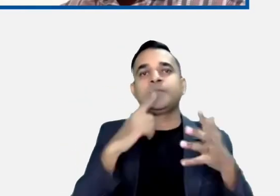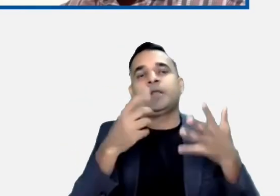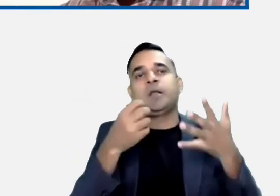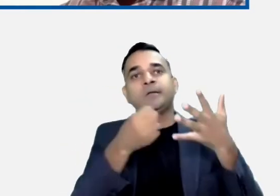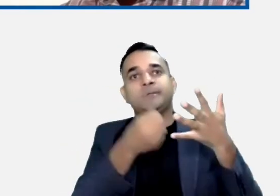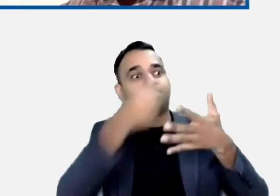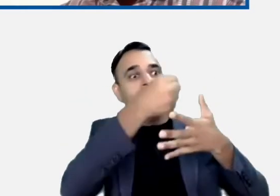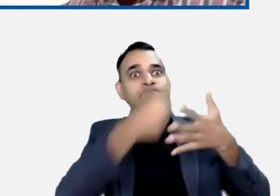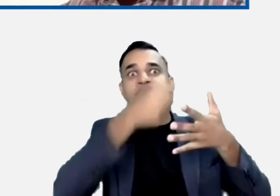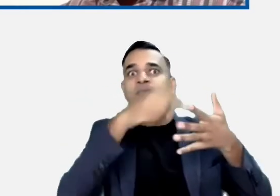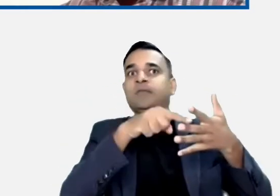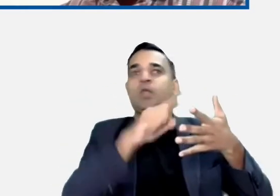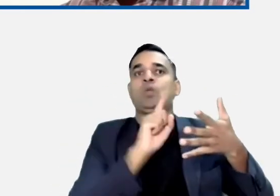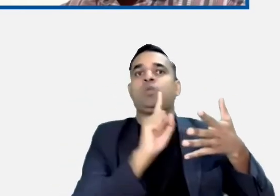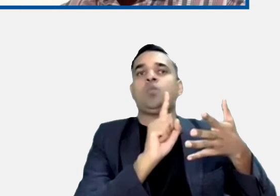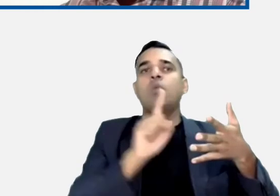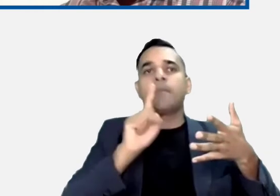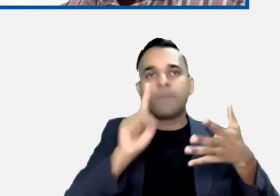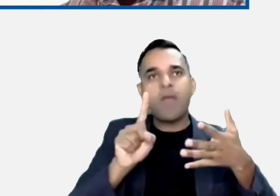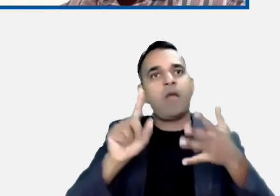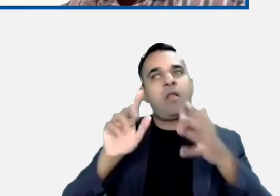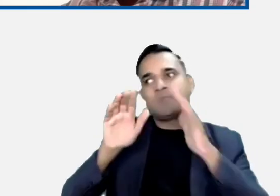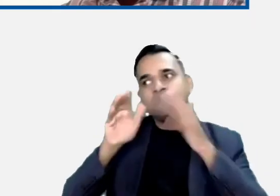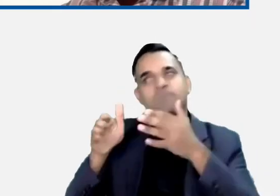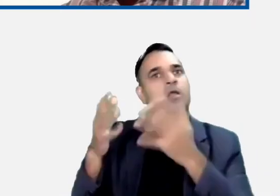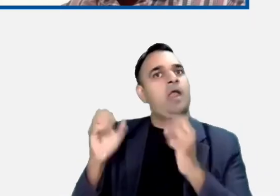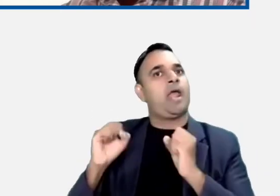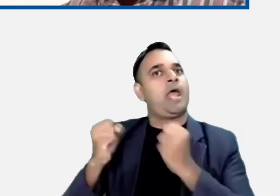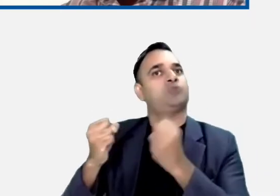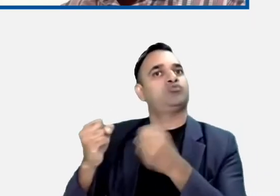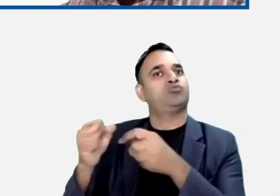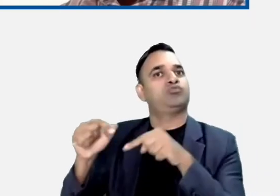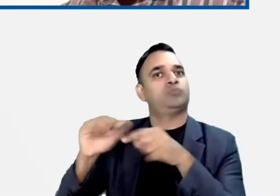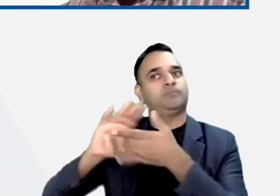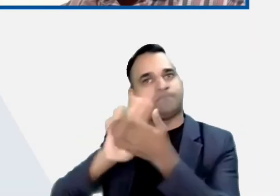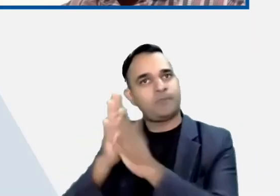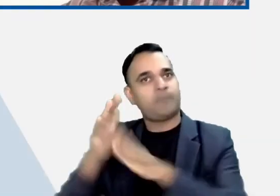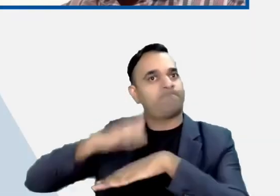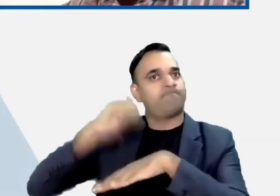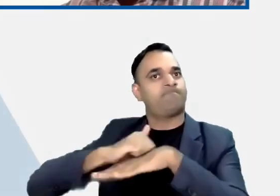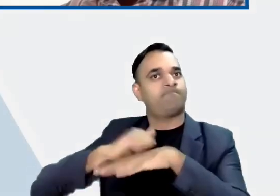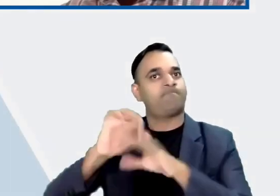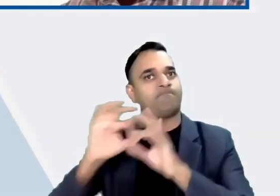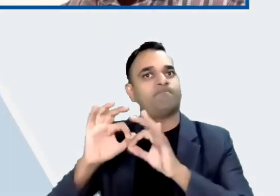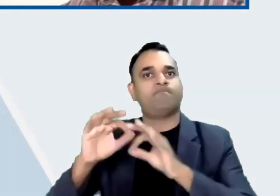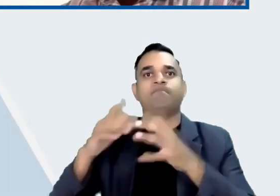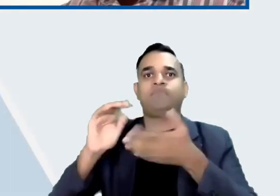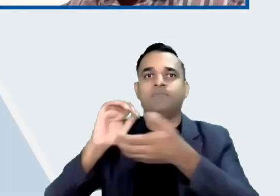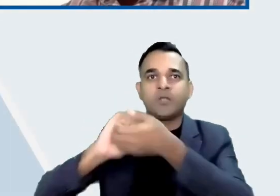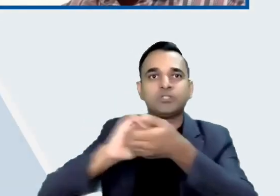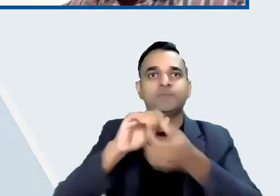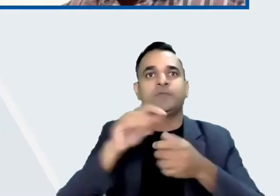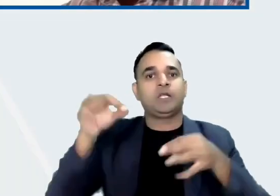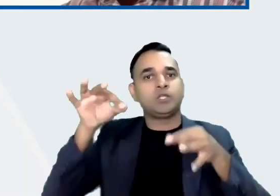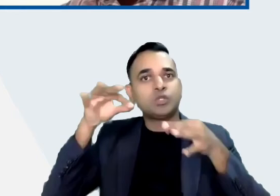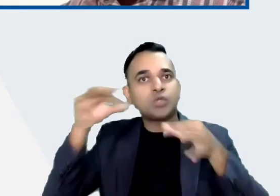take it forward. I was very impressed with the comprehensive nature of the document. It ranges from issues